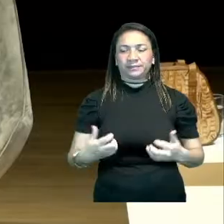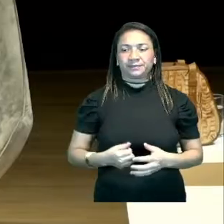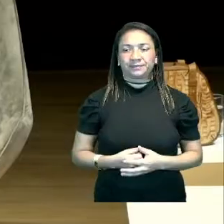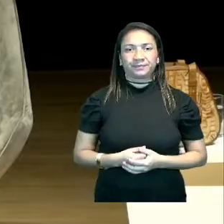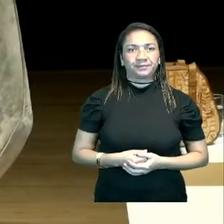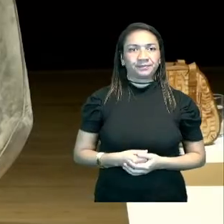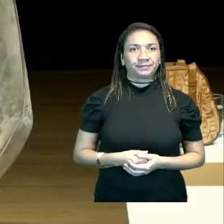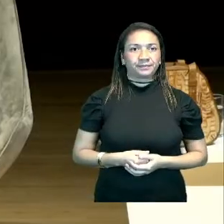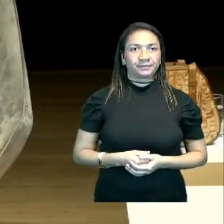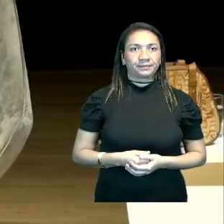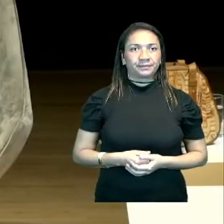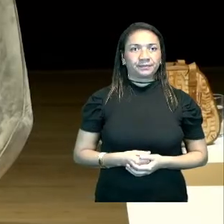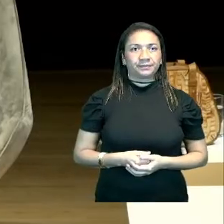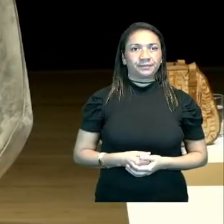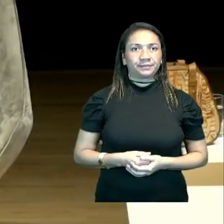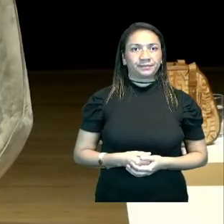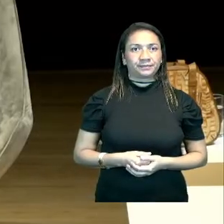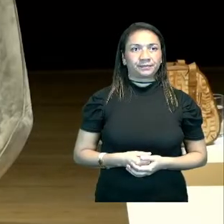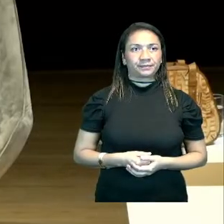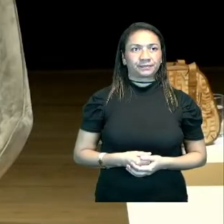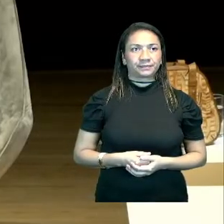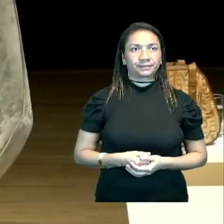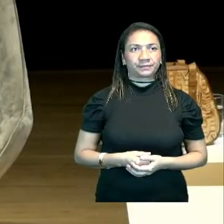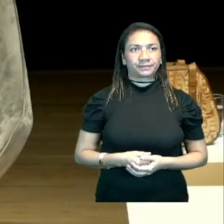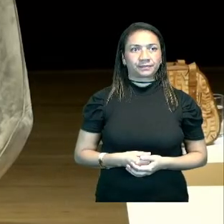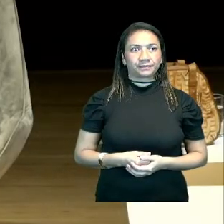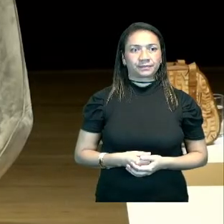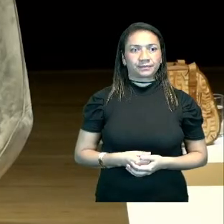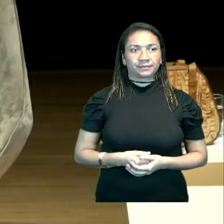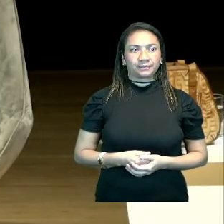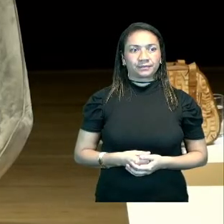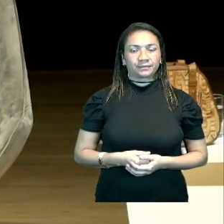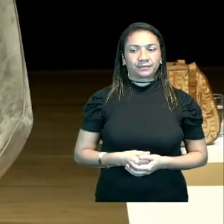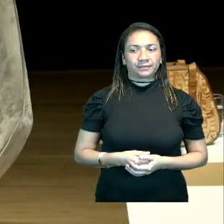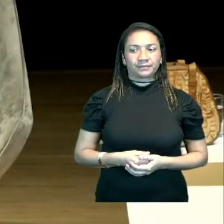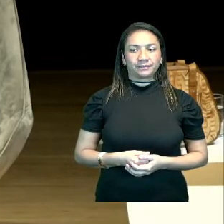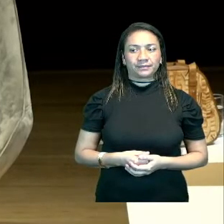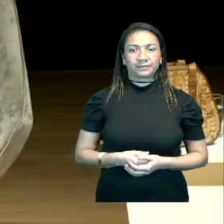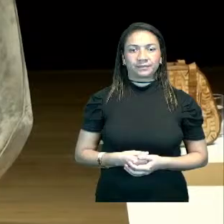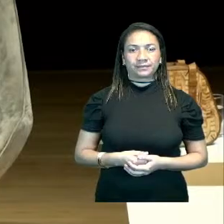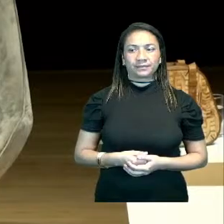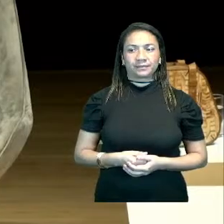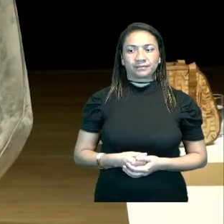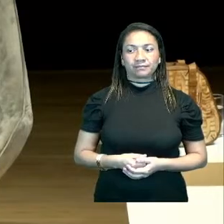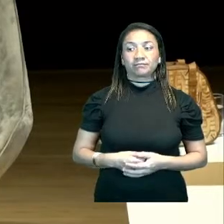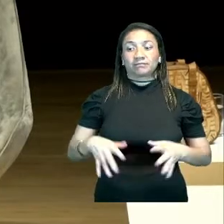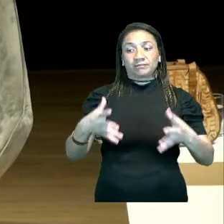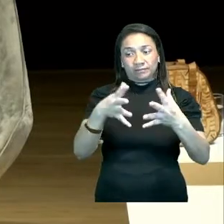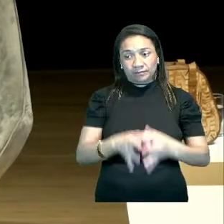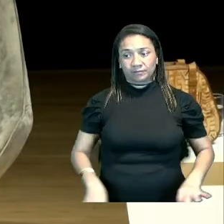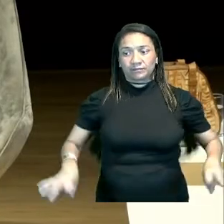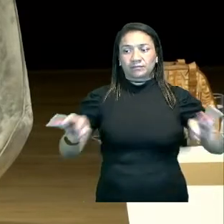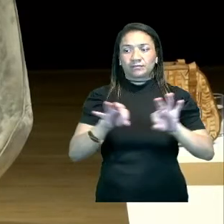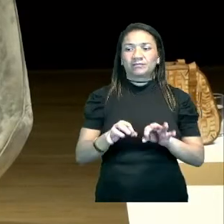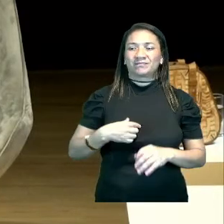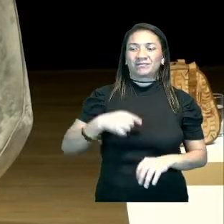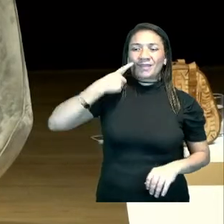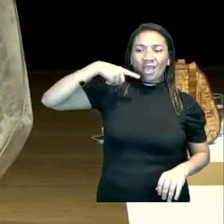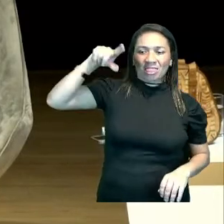in the best way with the environment was something that taught me so much when I